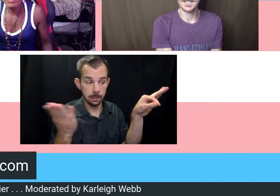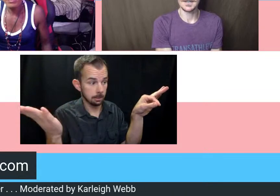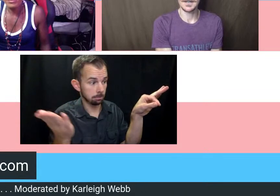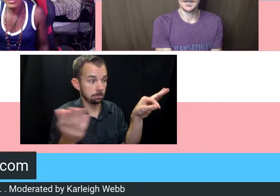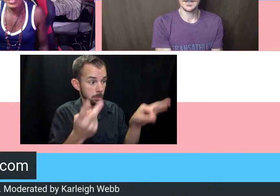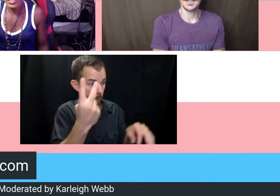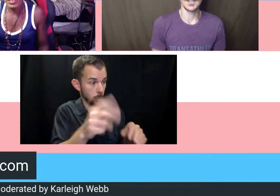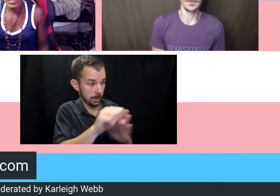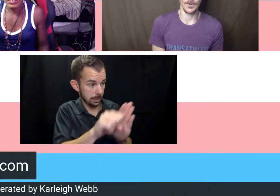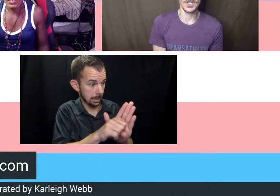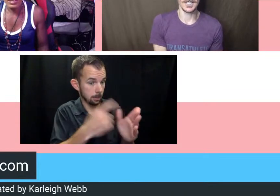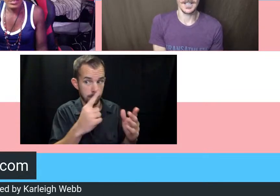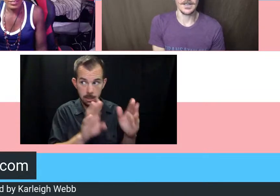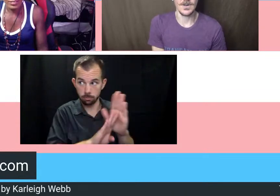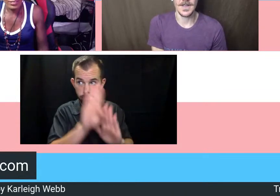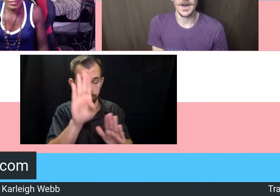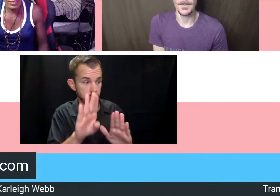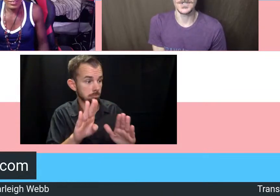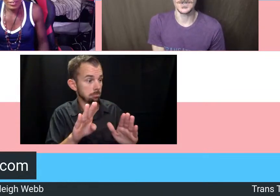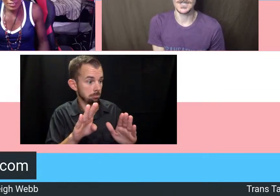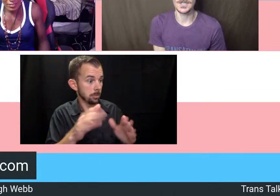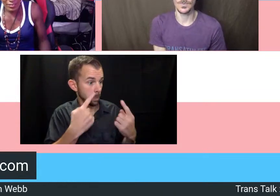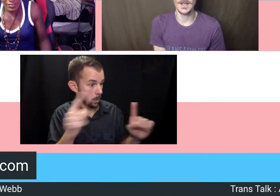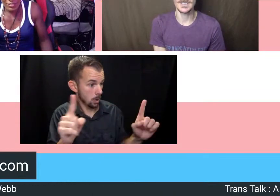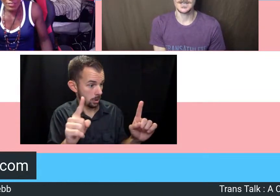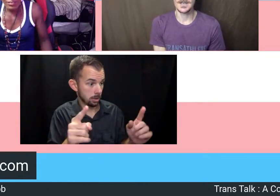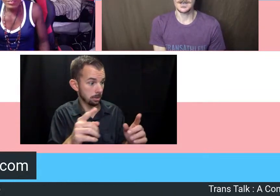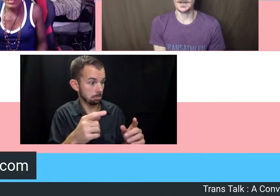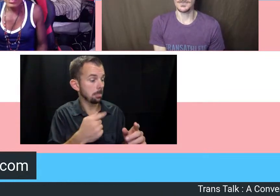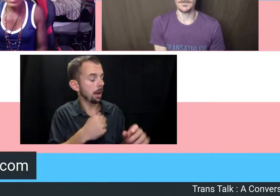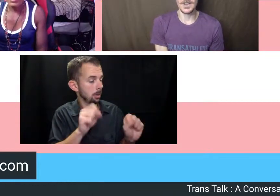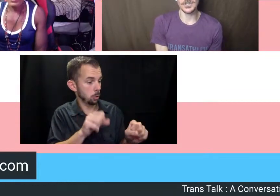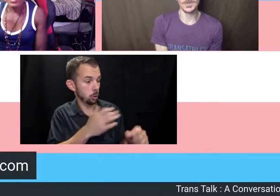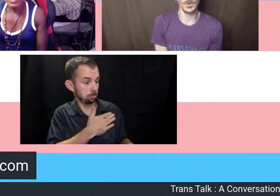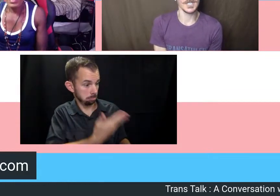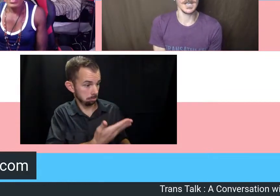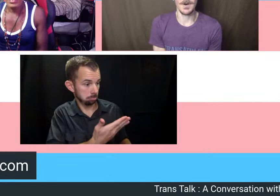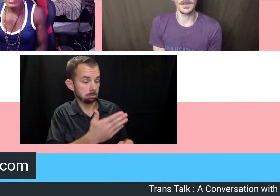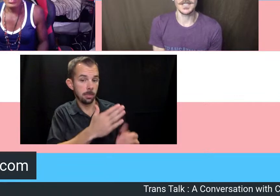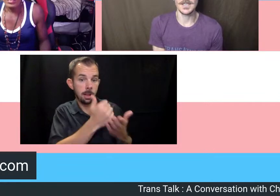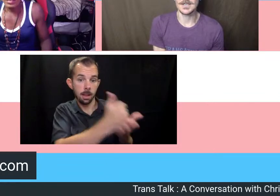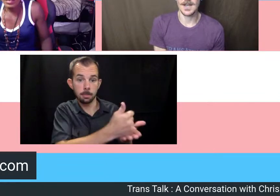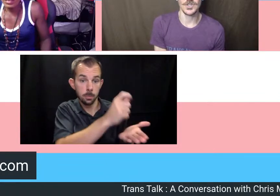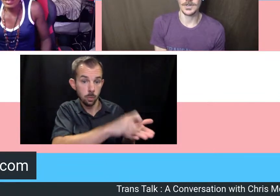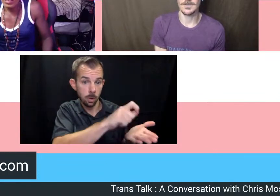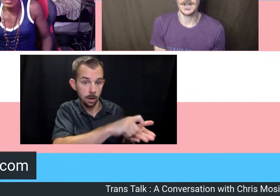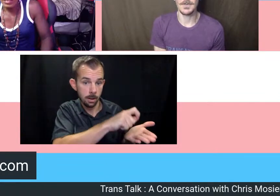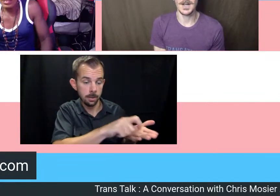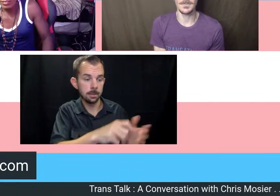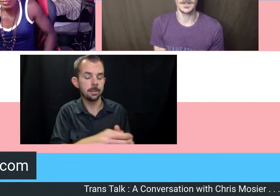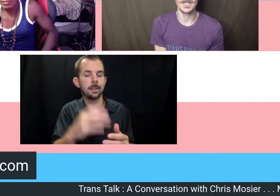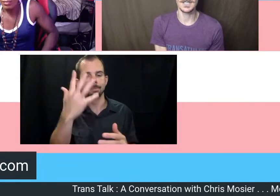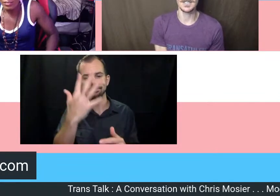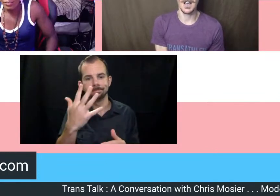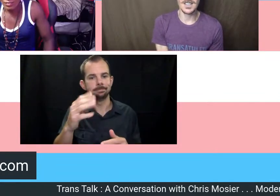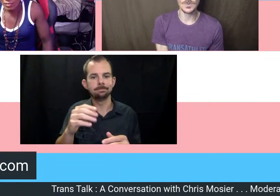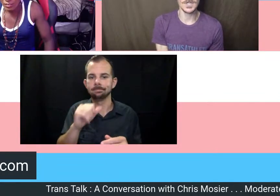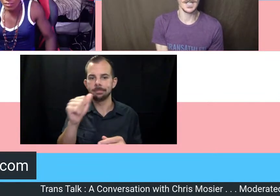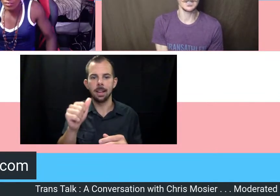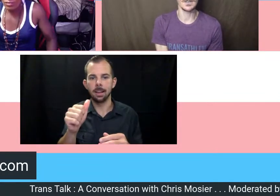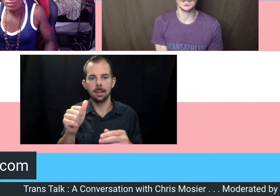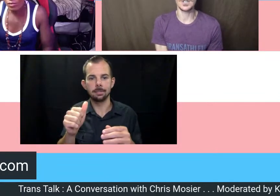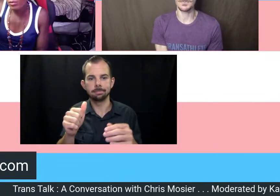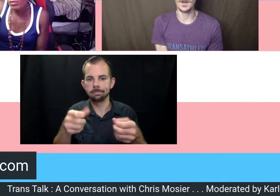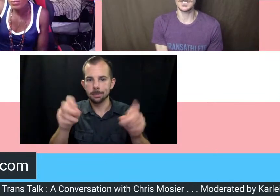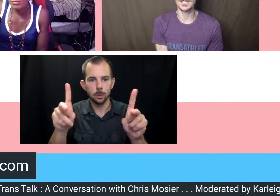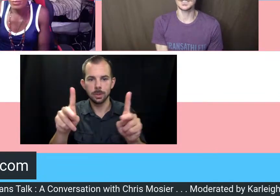write this. And so fortunately, I've had the opportunity to write professional sports league policies, national governing body policies, high school